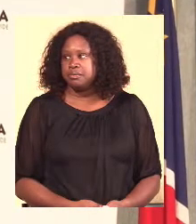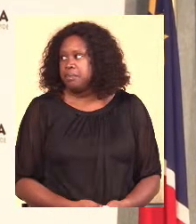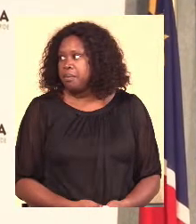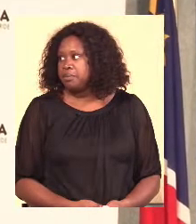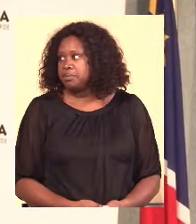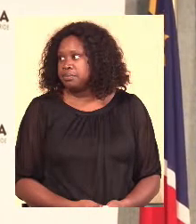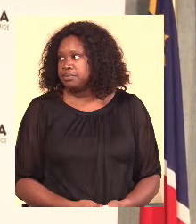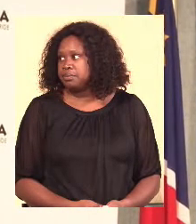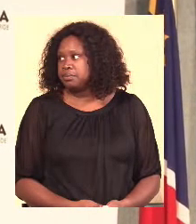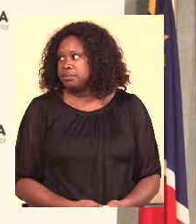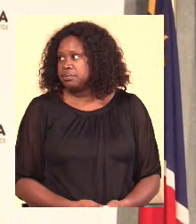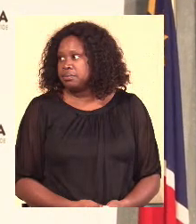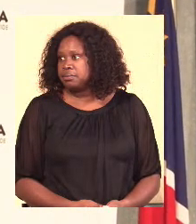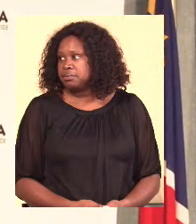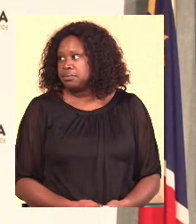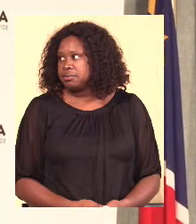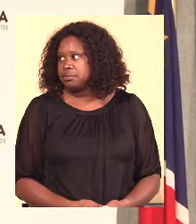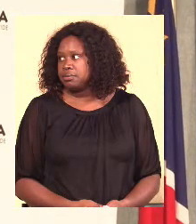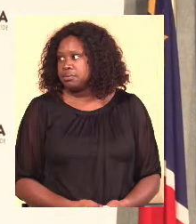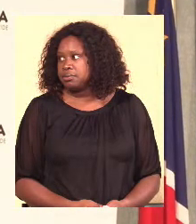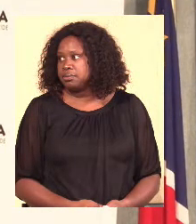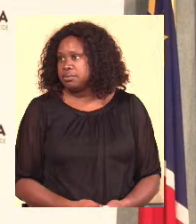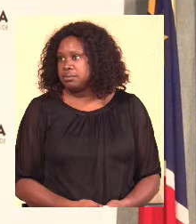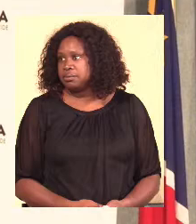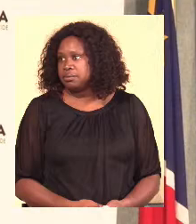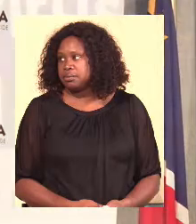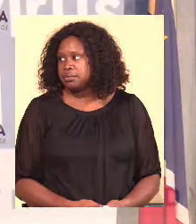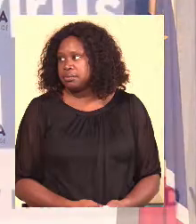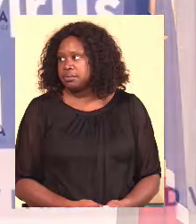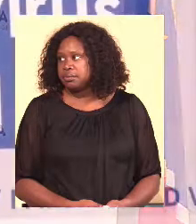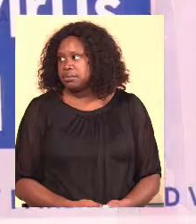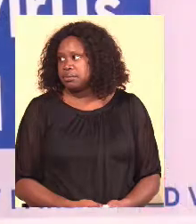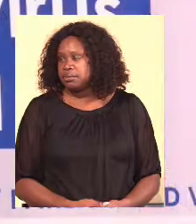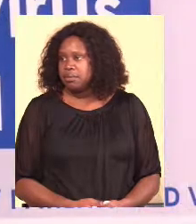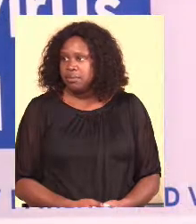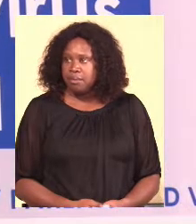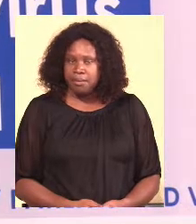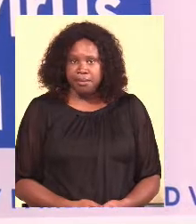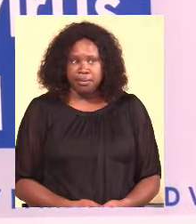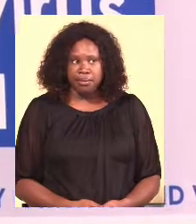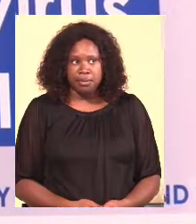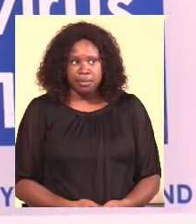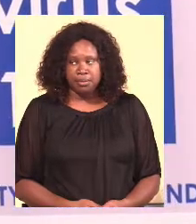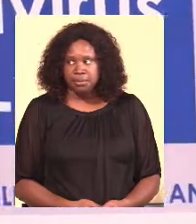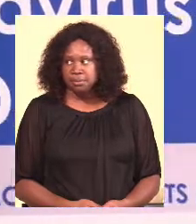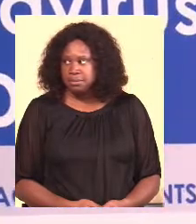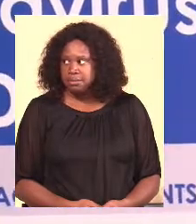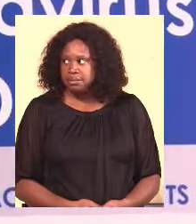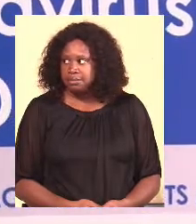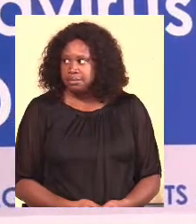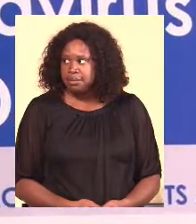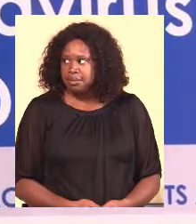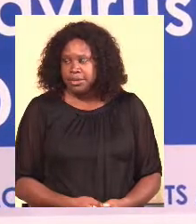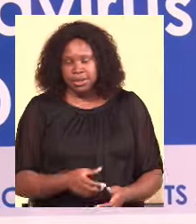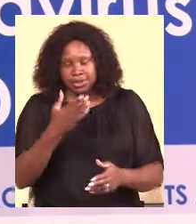Do we have one more question? So we just take them together. Yes, sir. Good afternoon, Ministers,